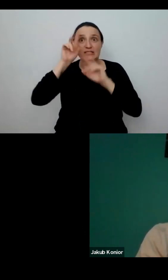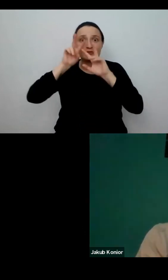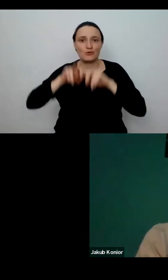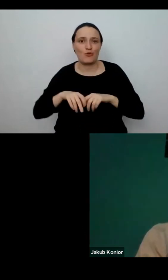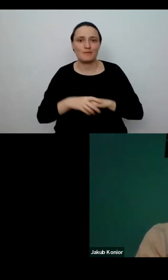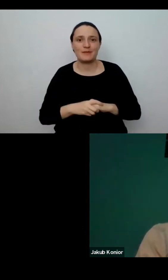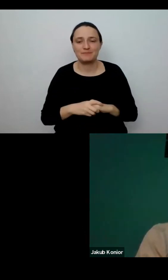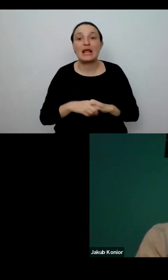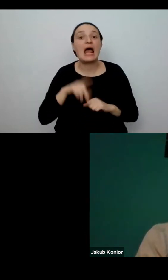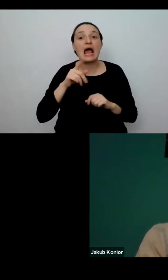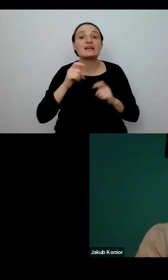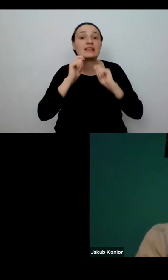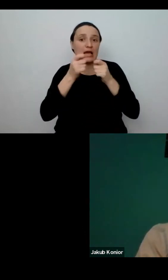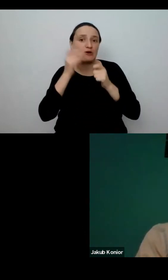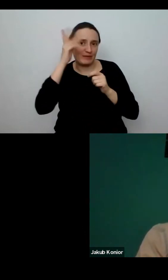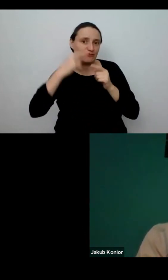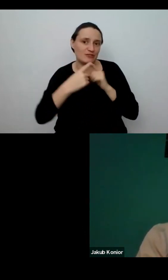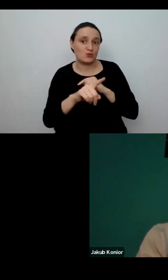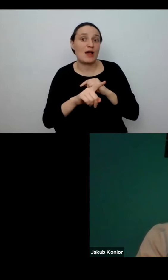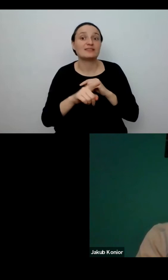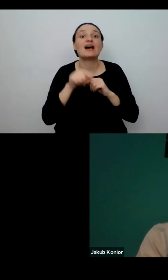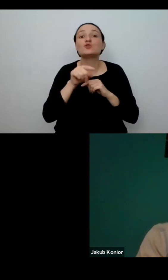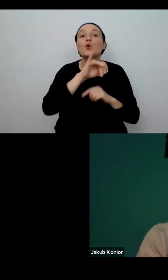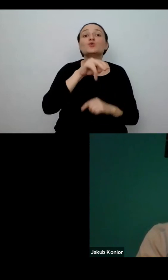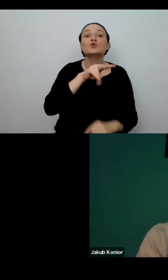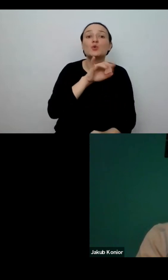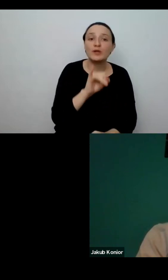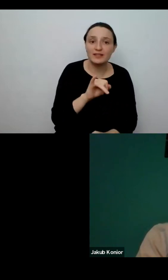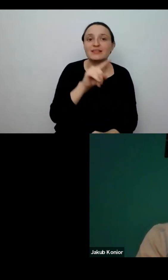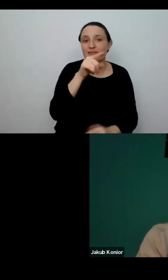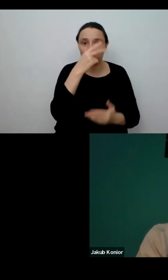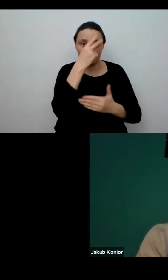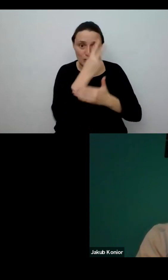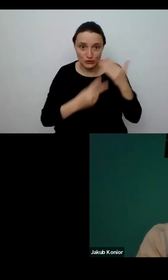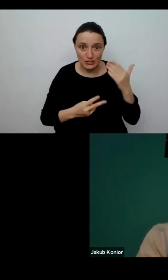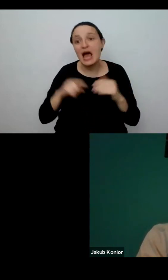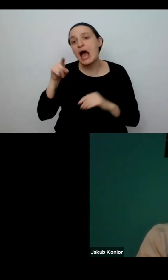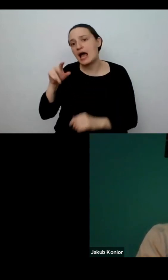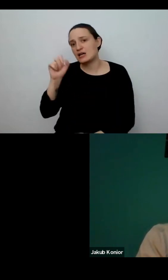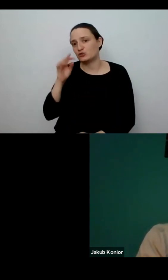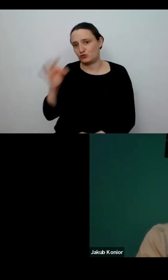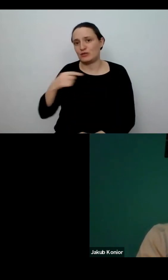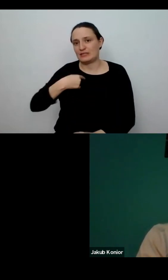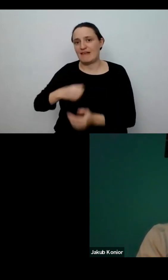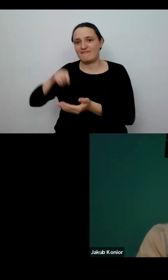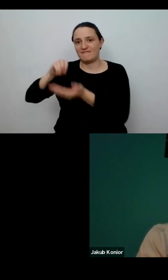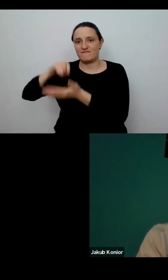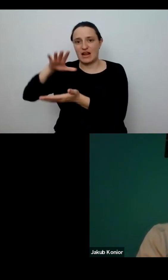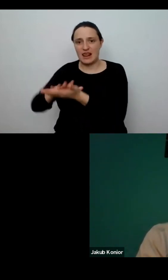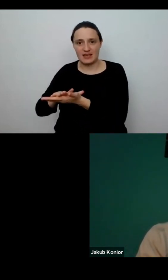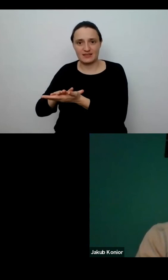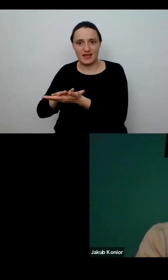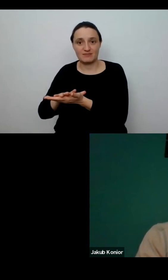Jurij will ask the question, and in the meantime, we will send the question in two languages to the Zoom chat, English and